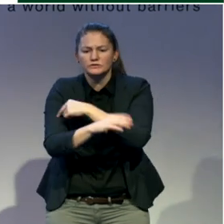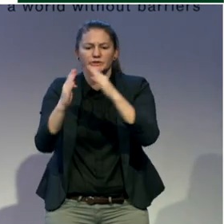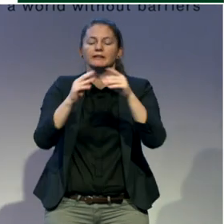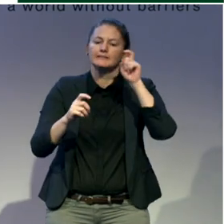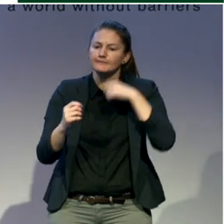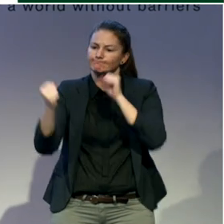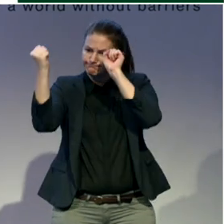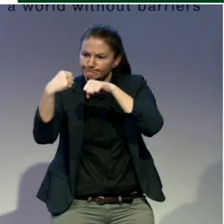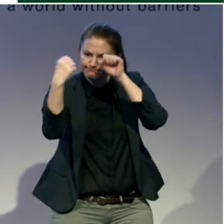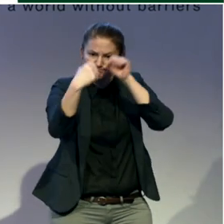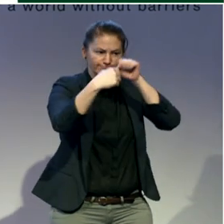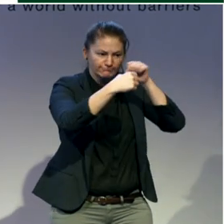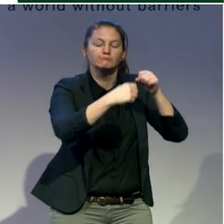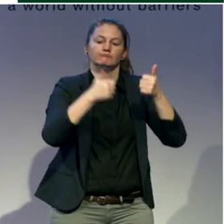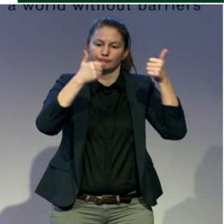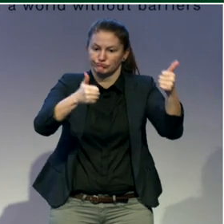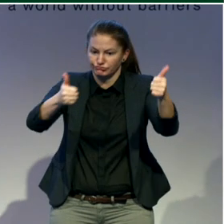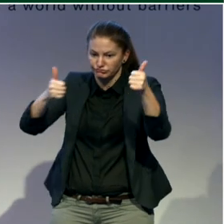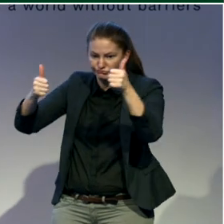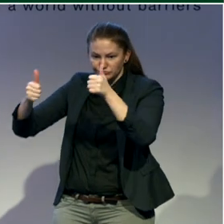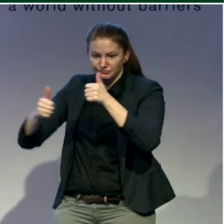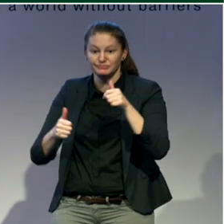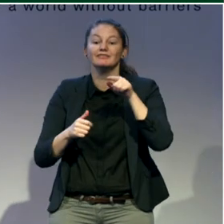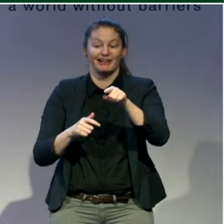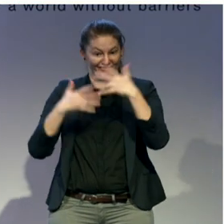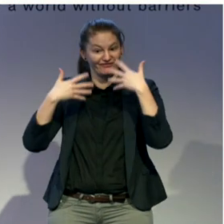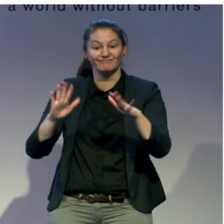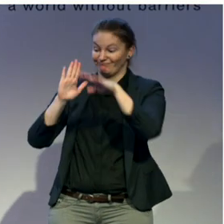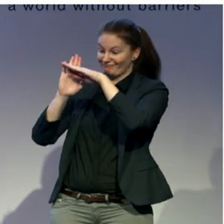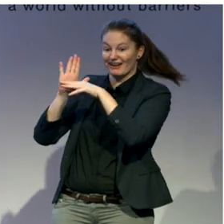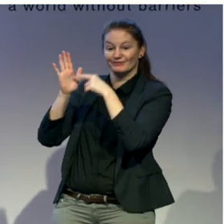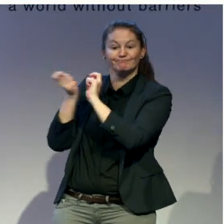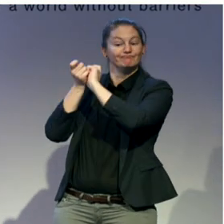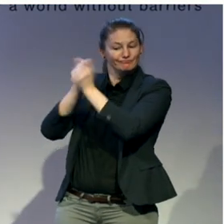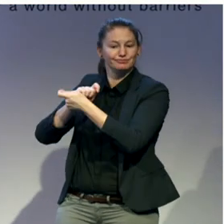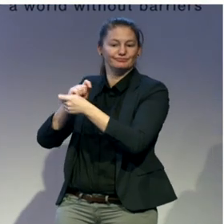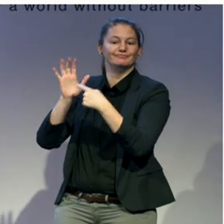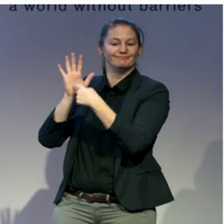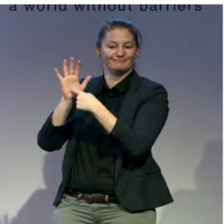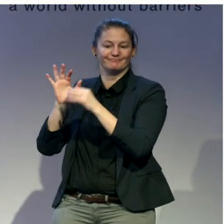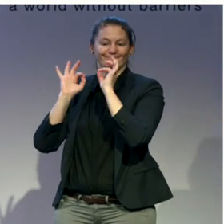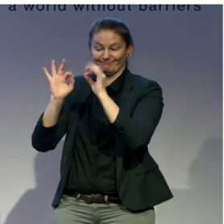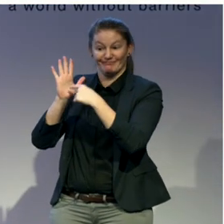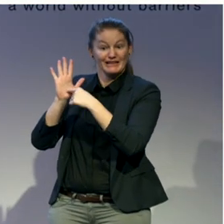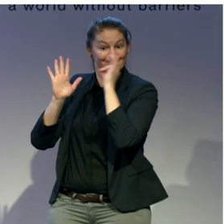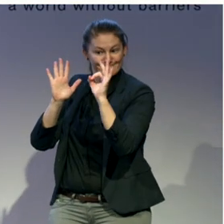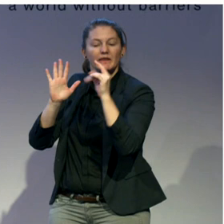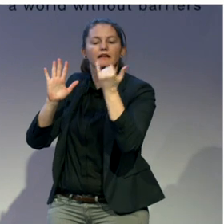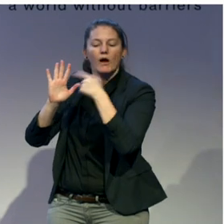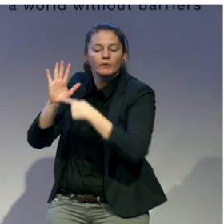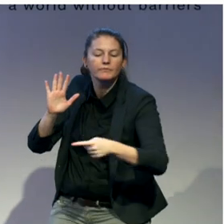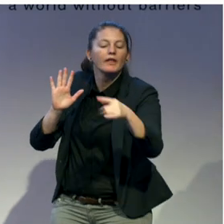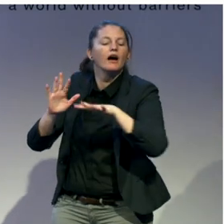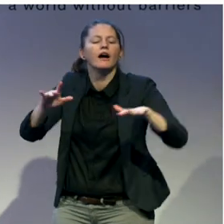and now we have to work on the implementation. Finally, we have done some research and knowledge